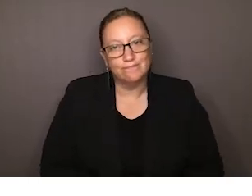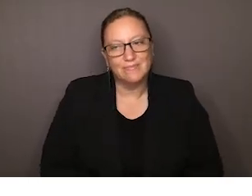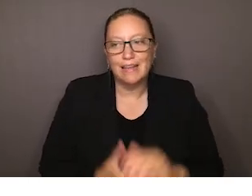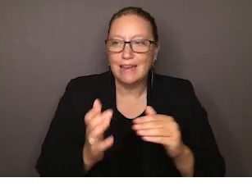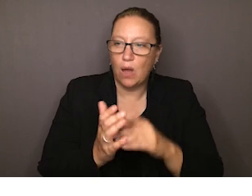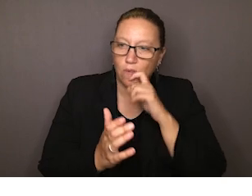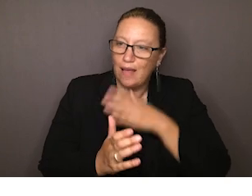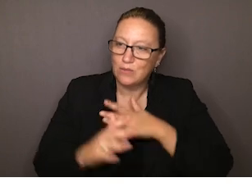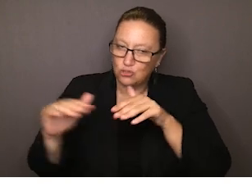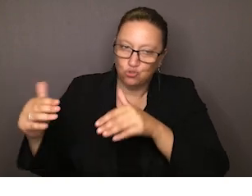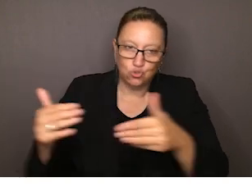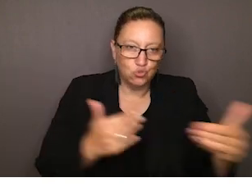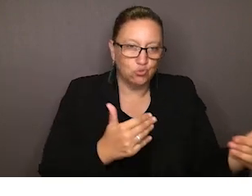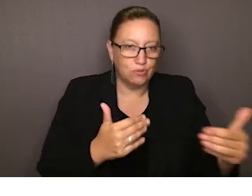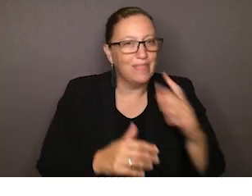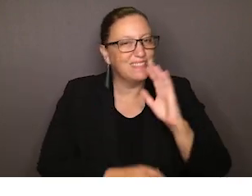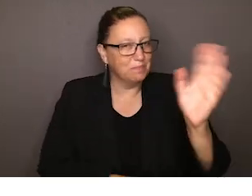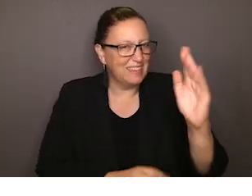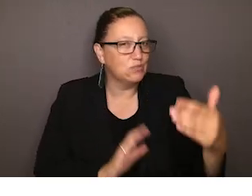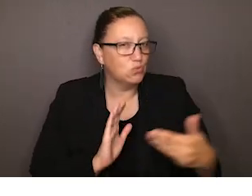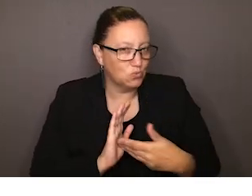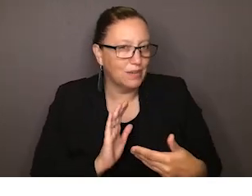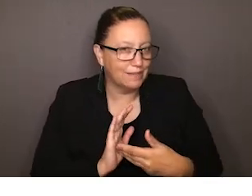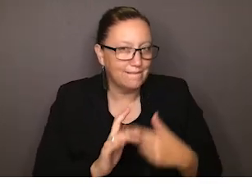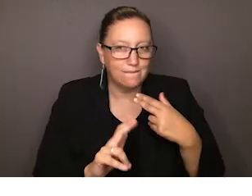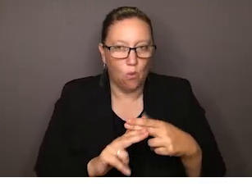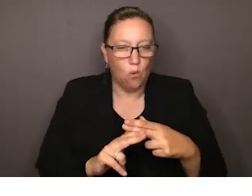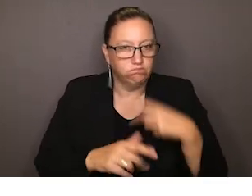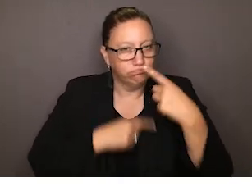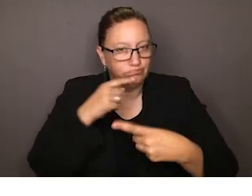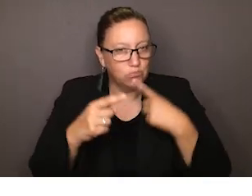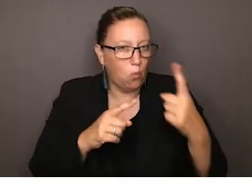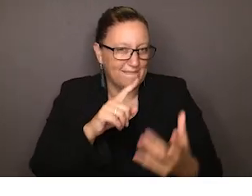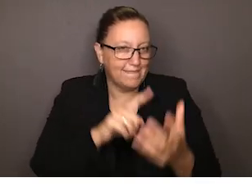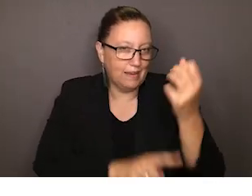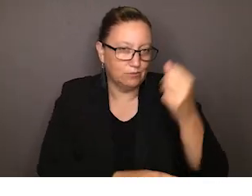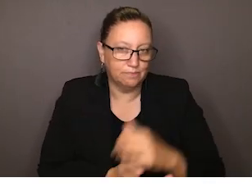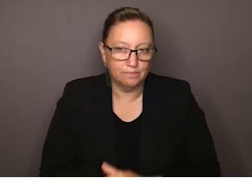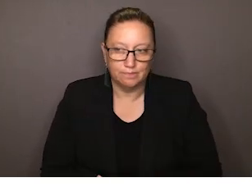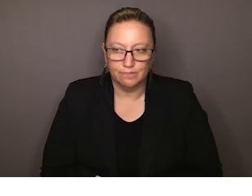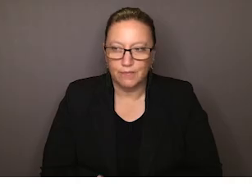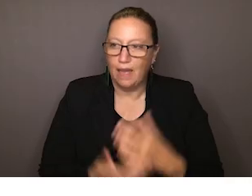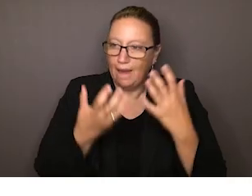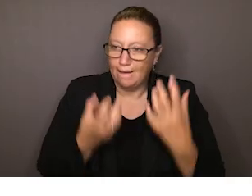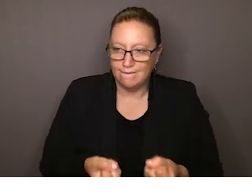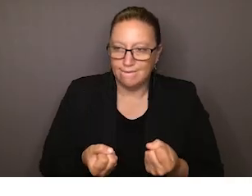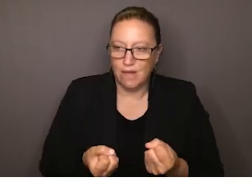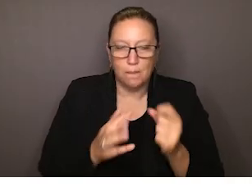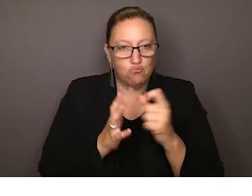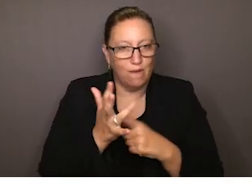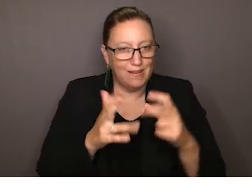I would like to introduce you to your speakers for today's session. We are